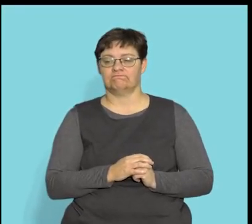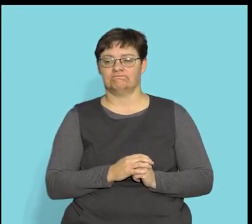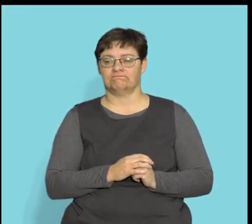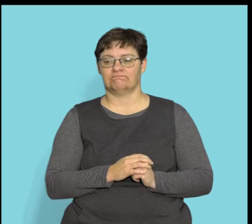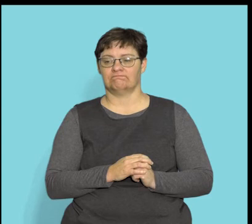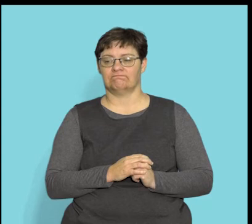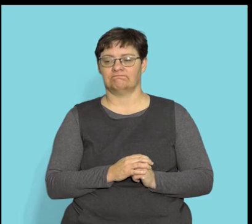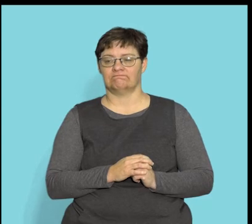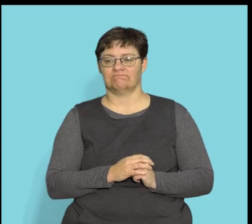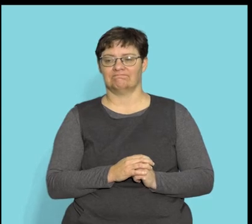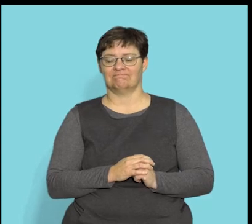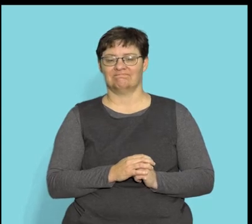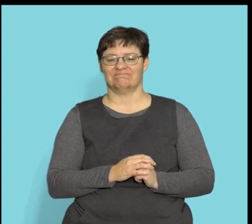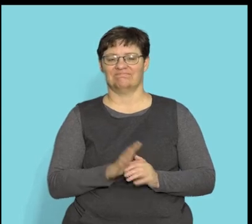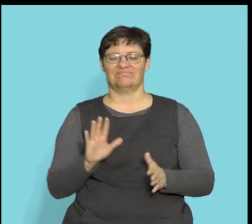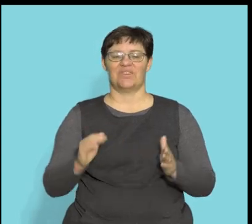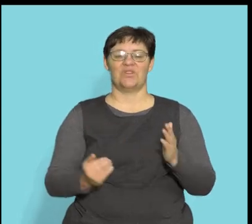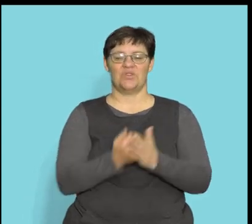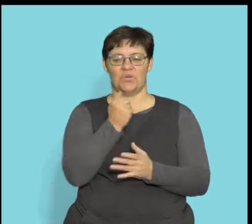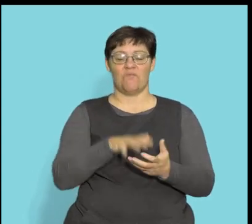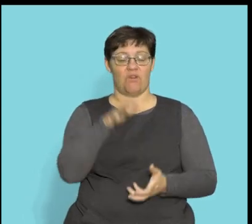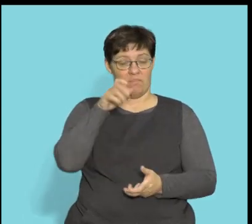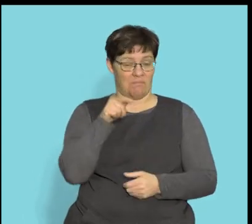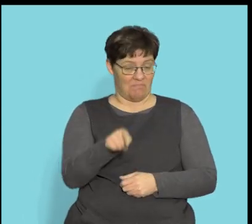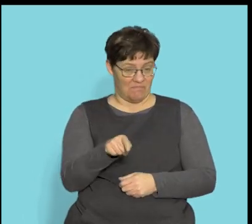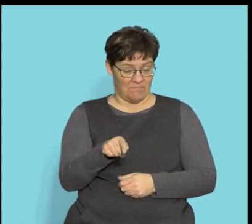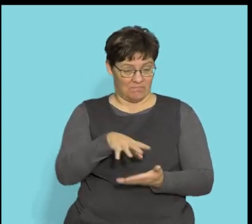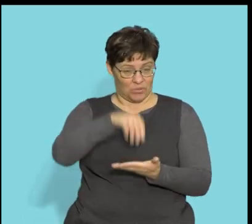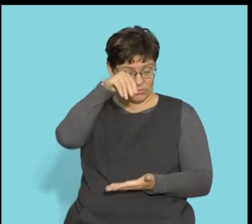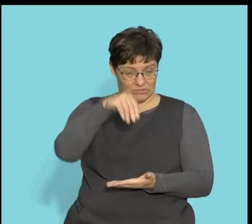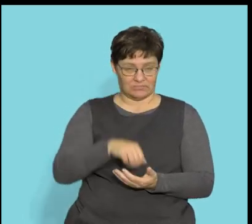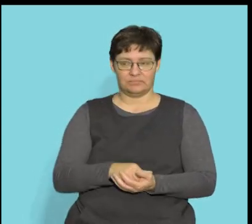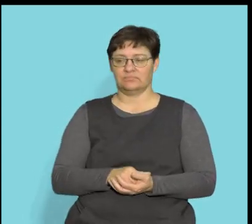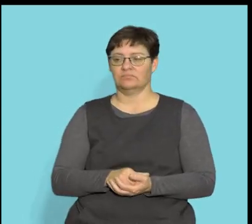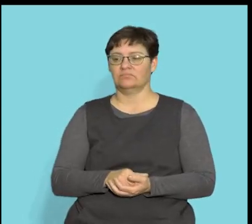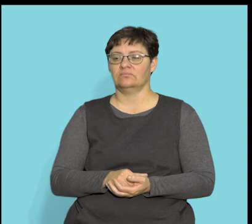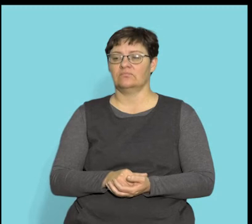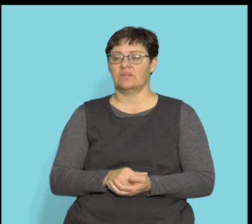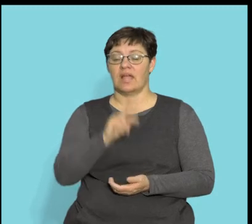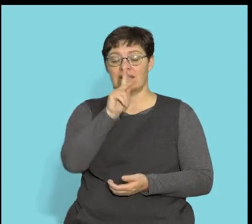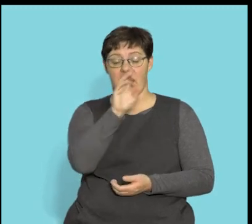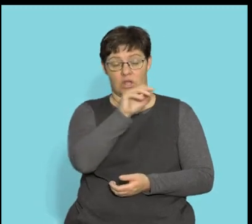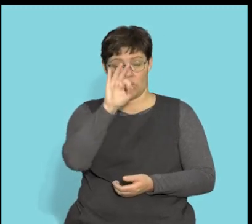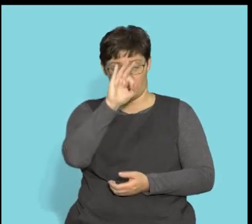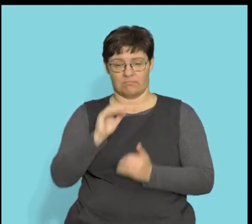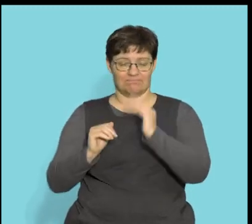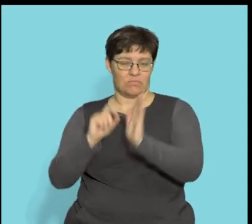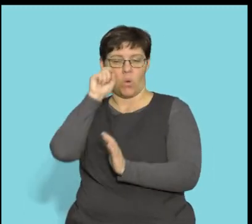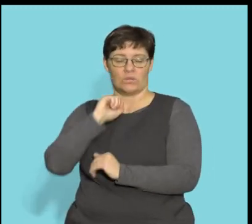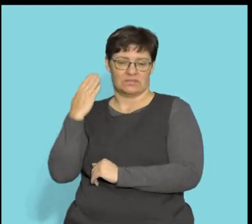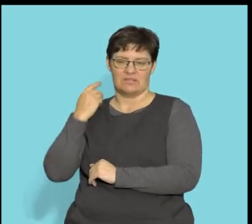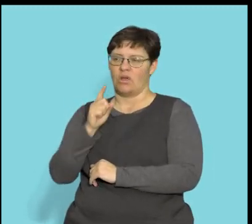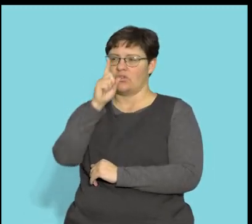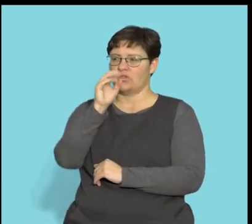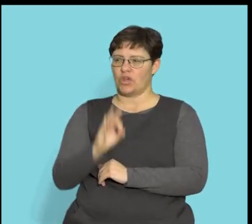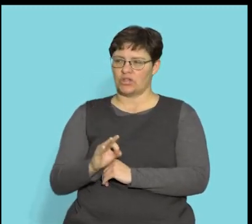So our prediction is that the new volume of the cone will be k cubed times the old volume,